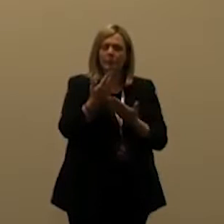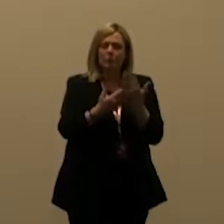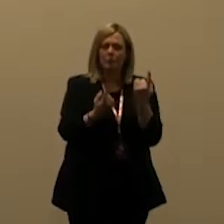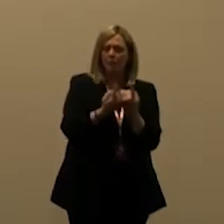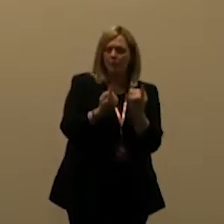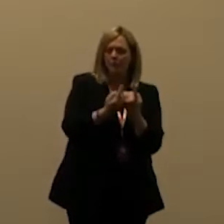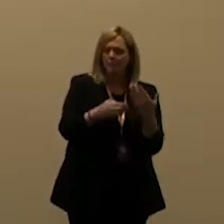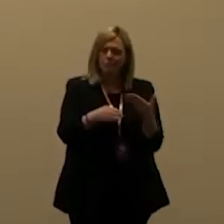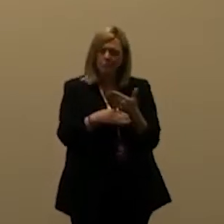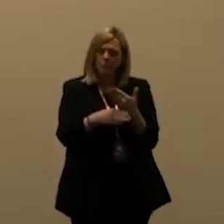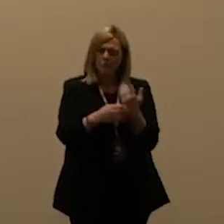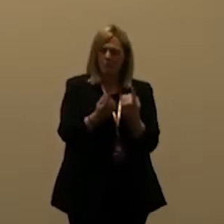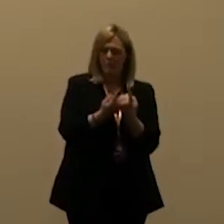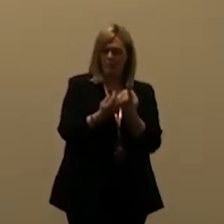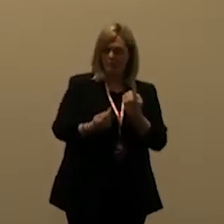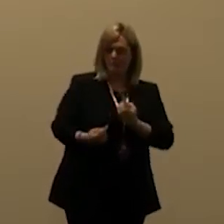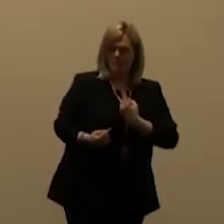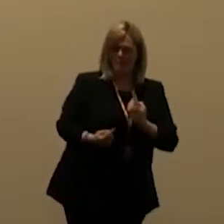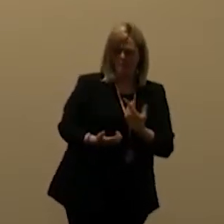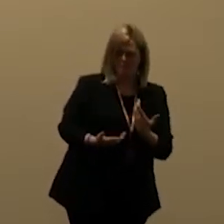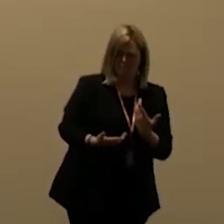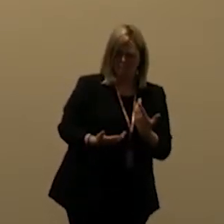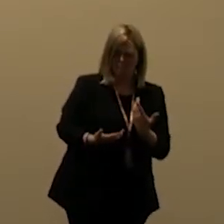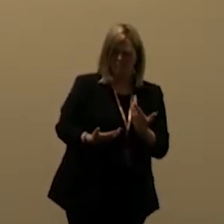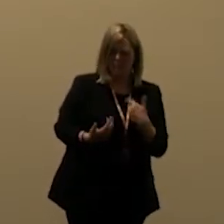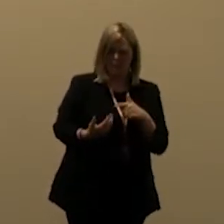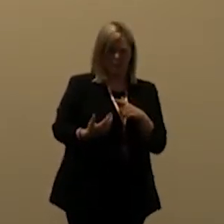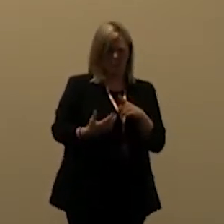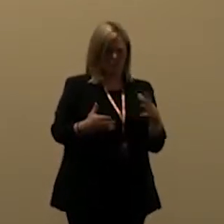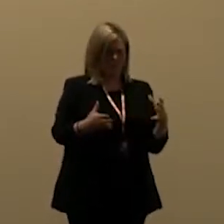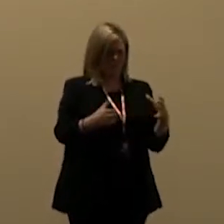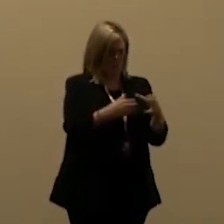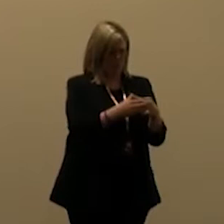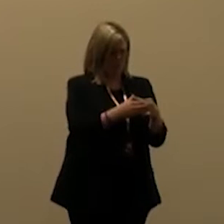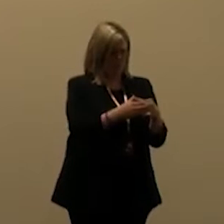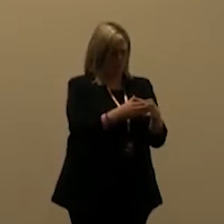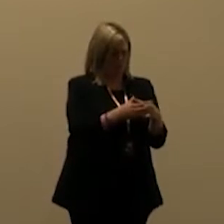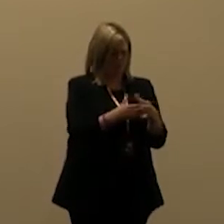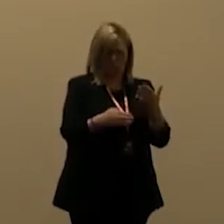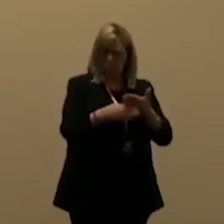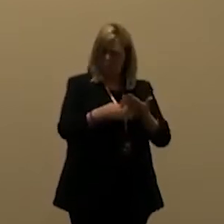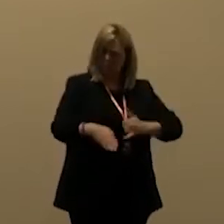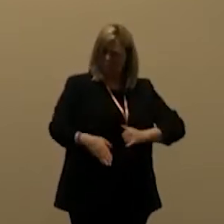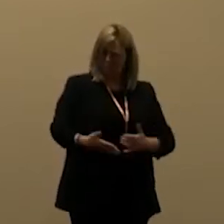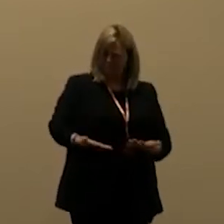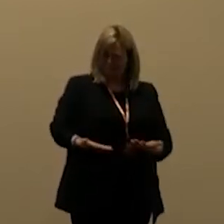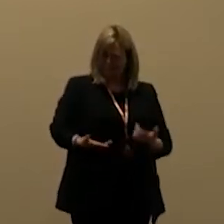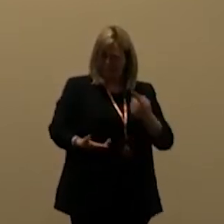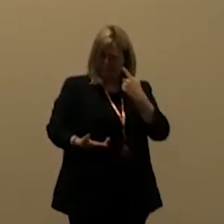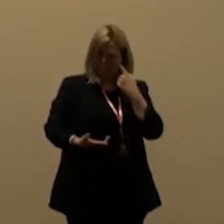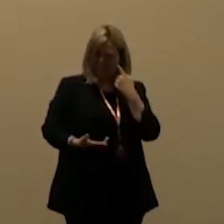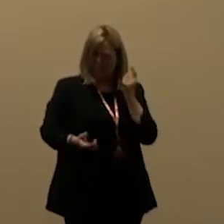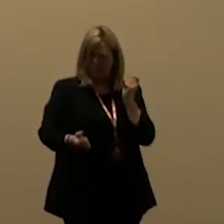worked things on my own, to have this group think and this group work ethic, I found